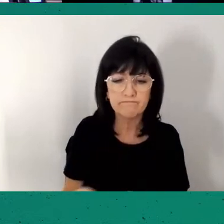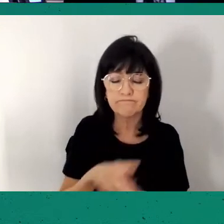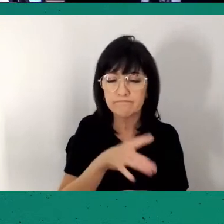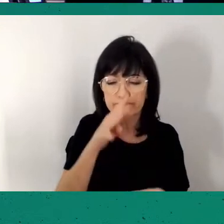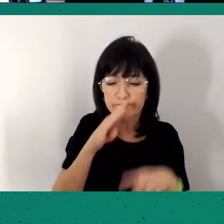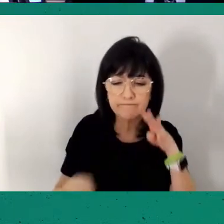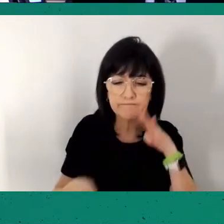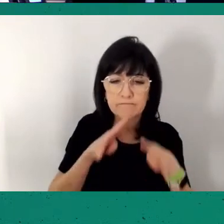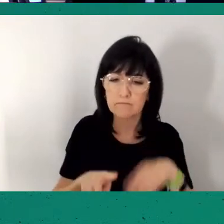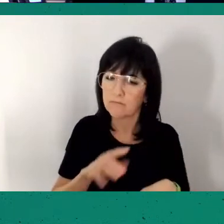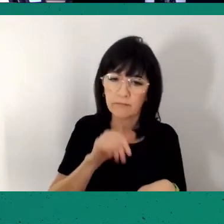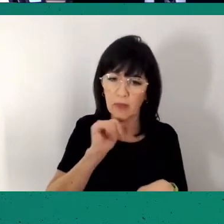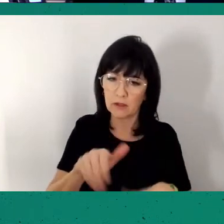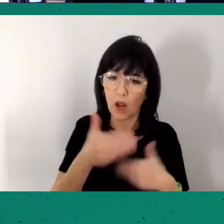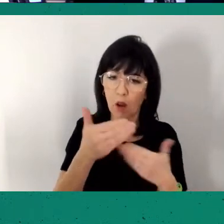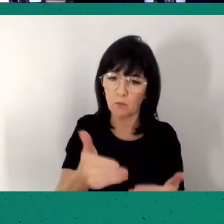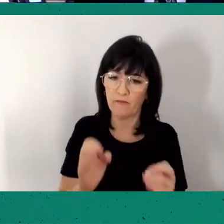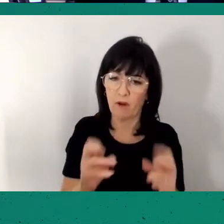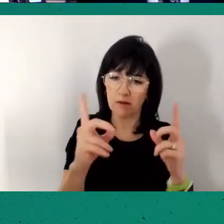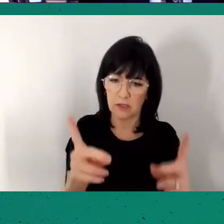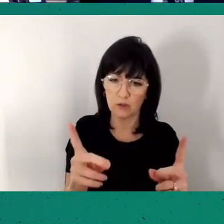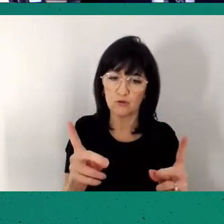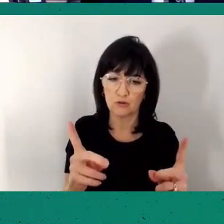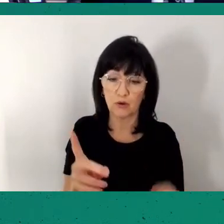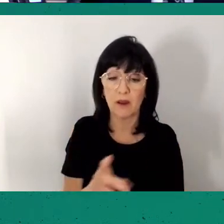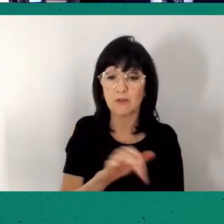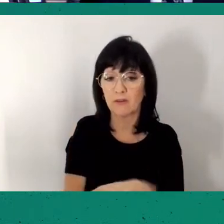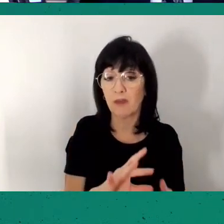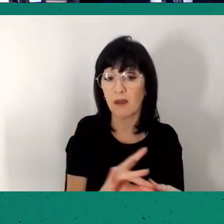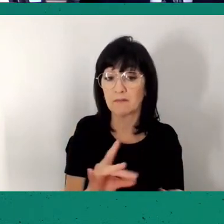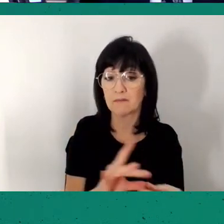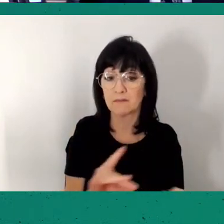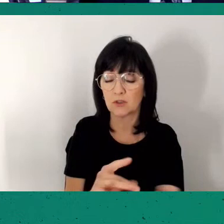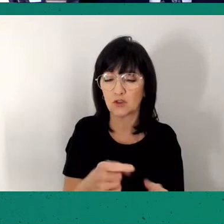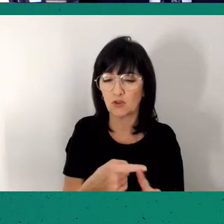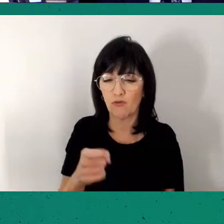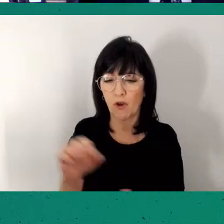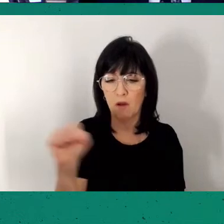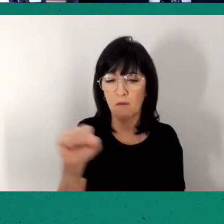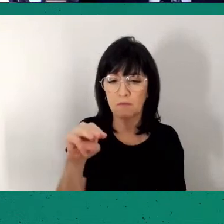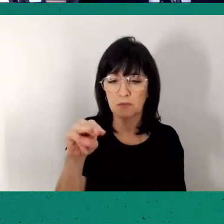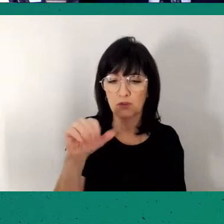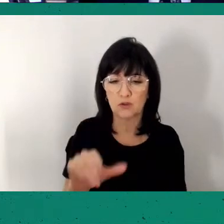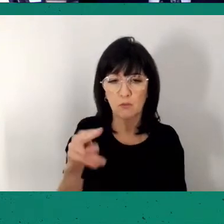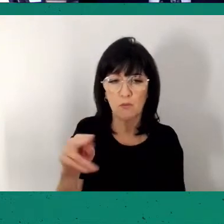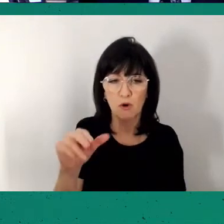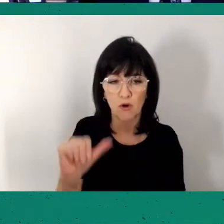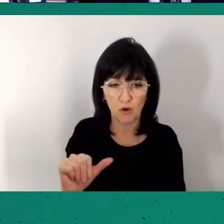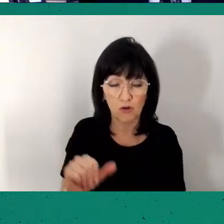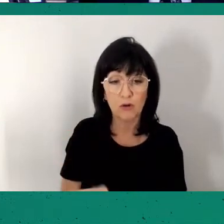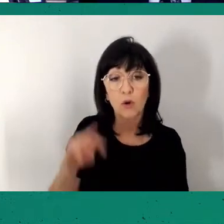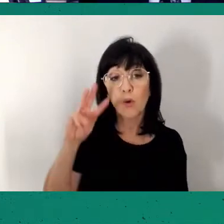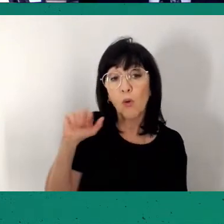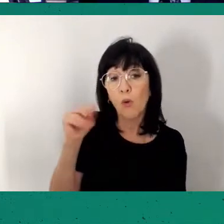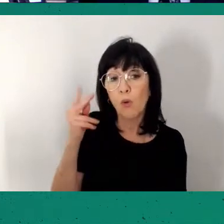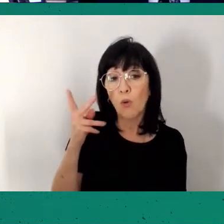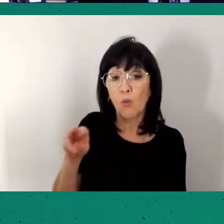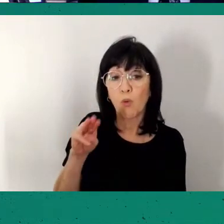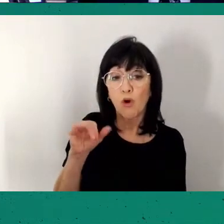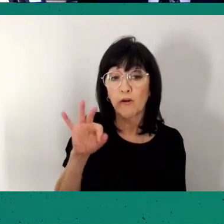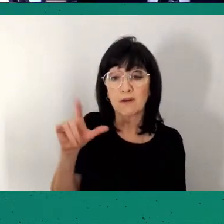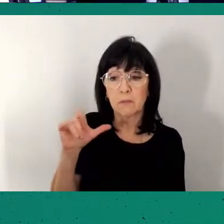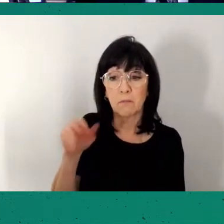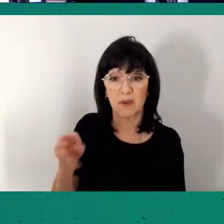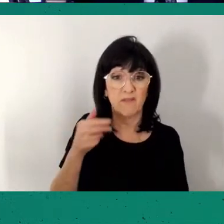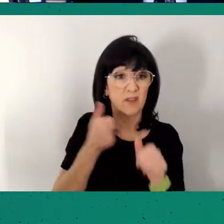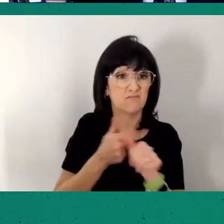in present-day Smyrna. It required of its members, like Warner Mifflin, who considered himself their guardian